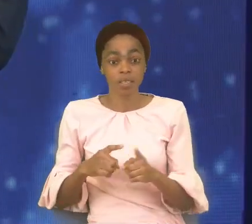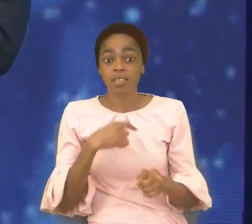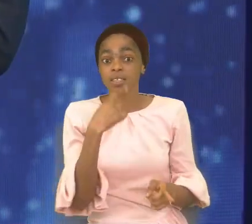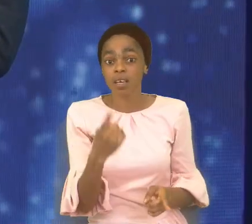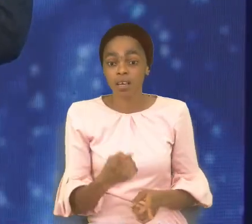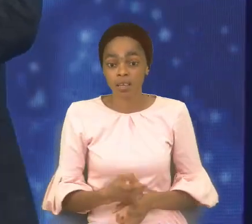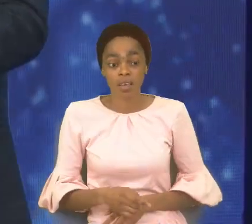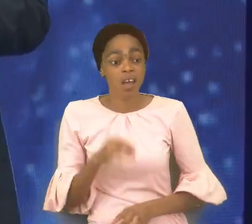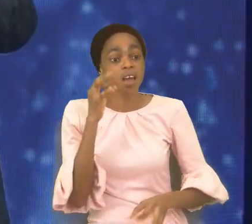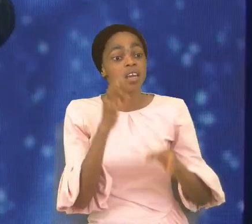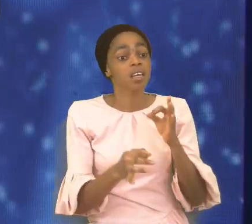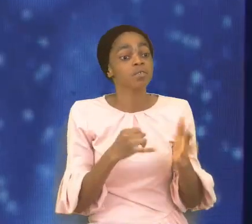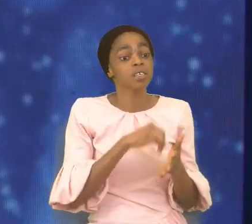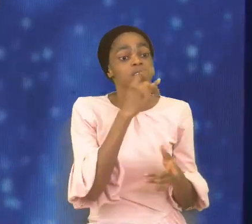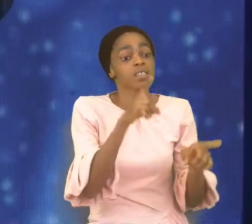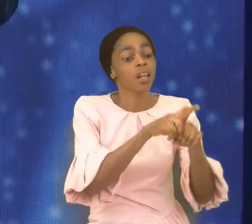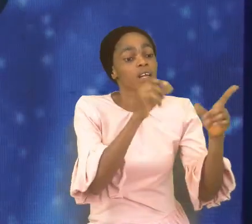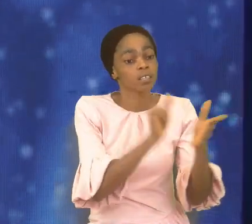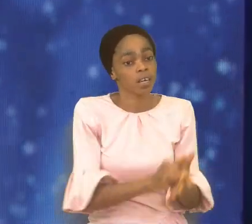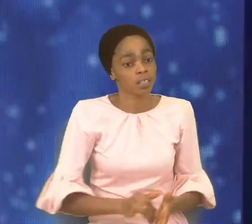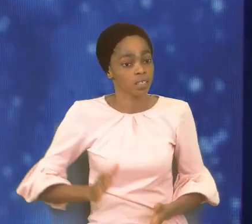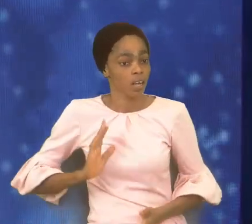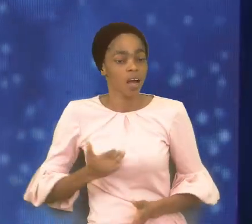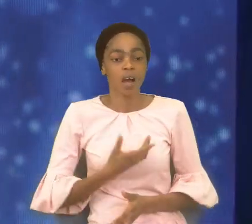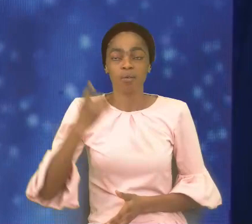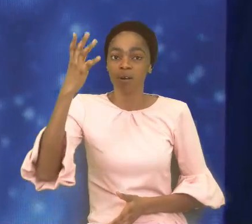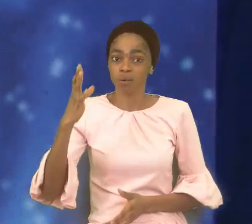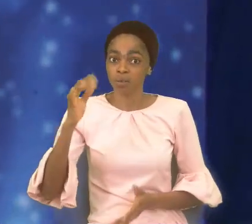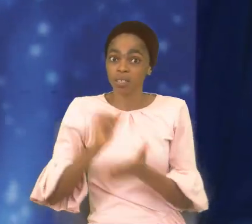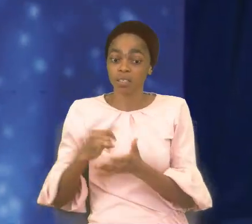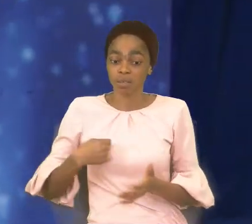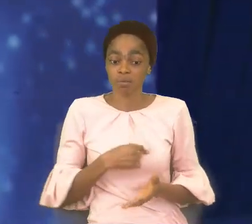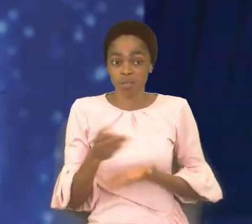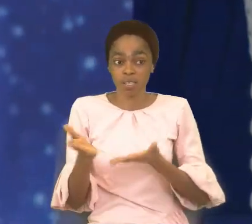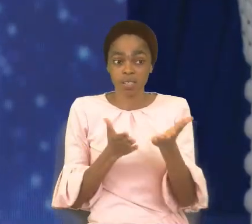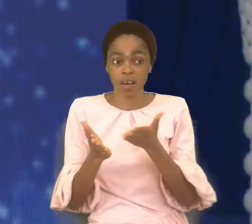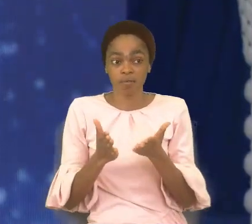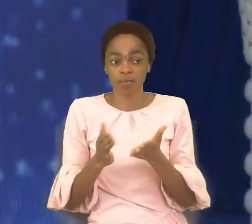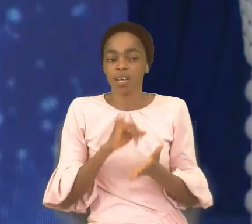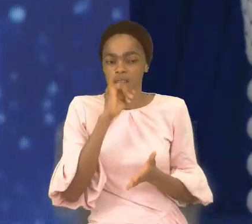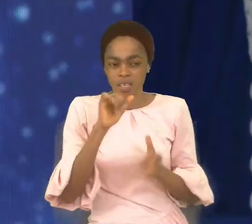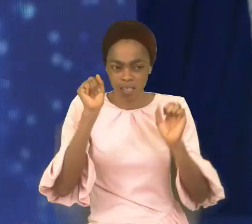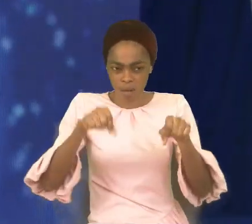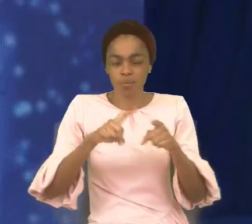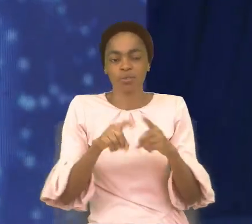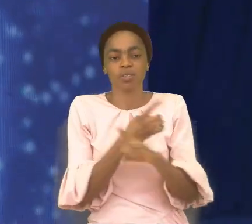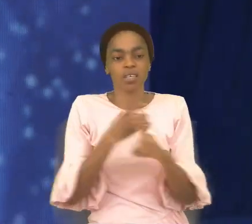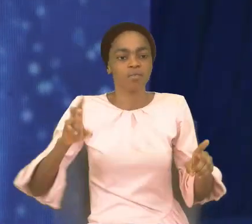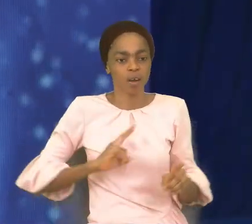whom we serve is able to deliver us from the burning fiery furnace, and